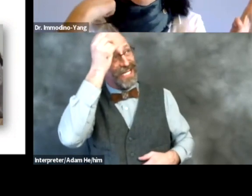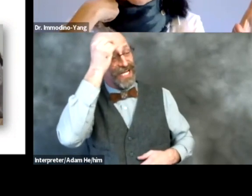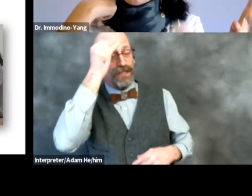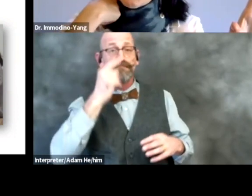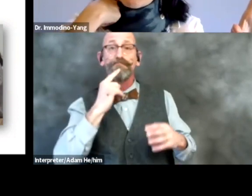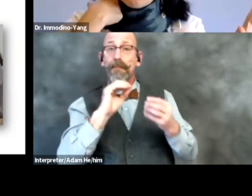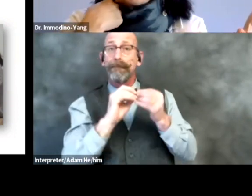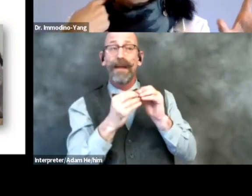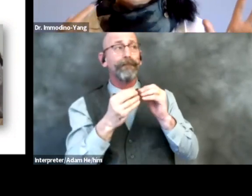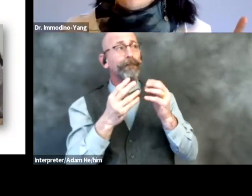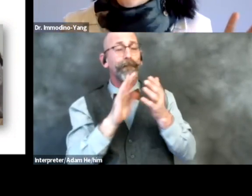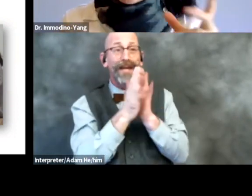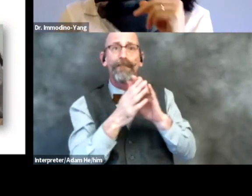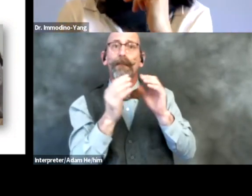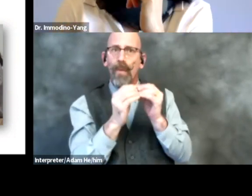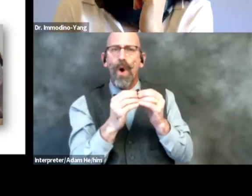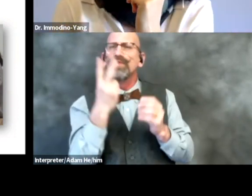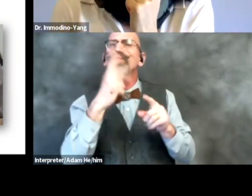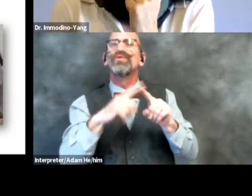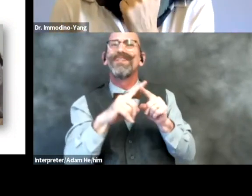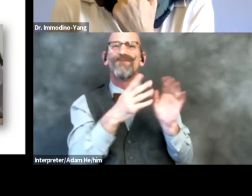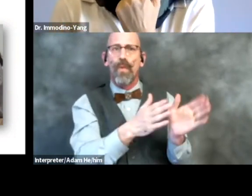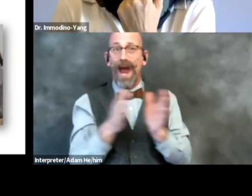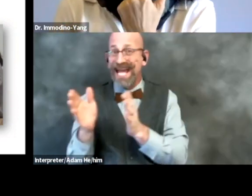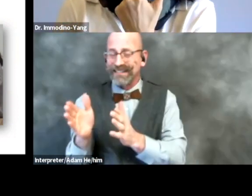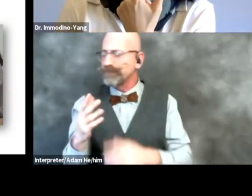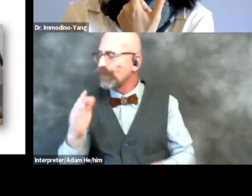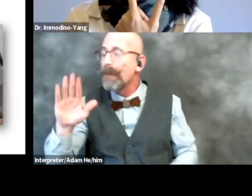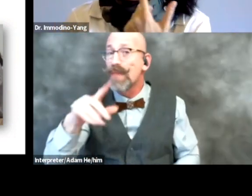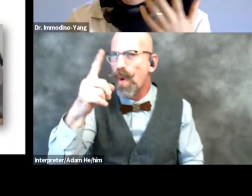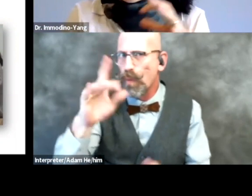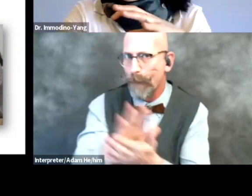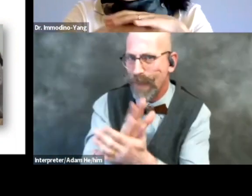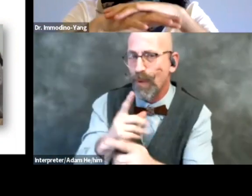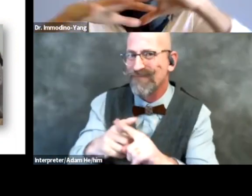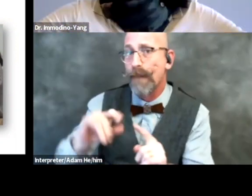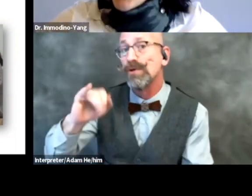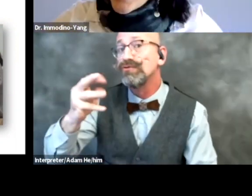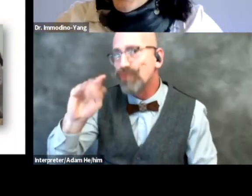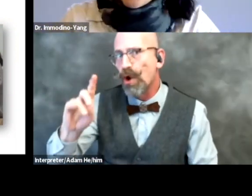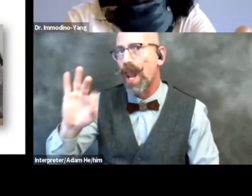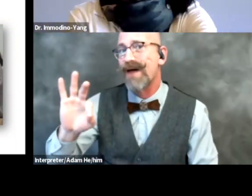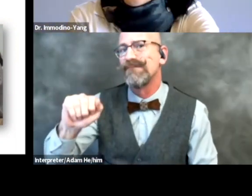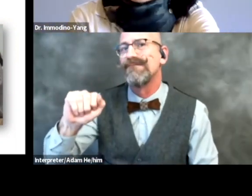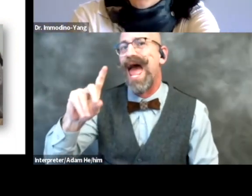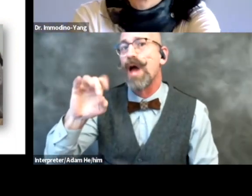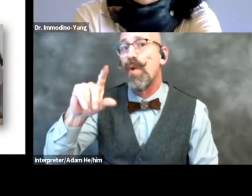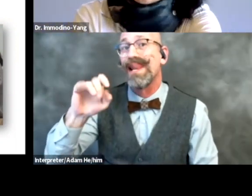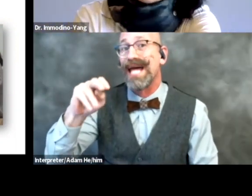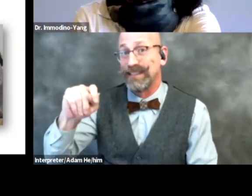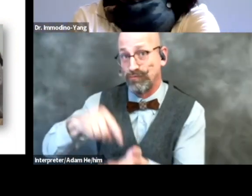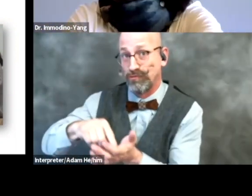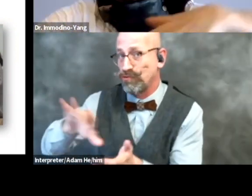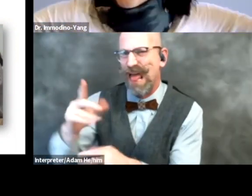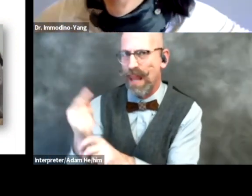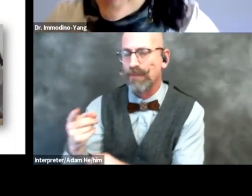ways, and there's a really nice paper in Journal of Adolescent Research last year where we actually lay out the way we